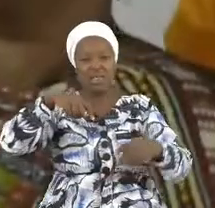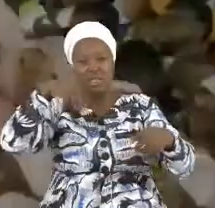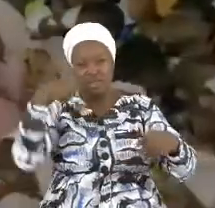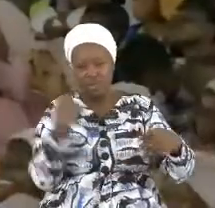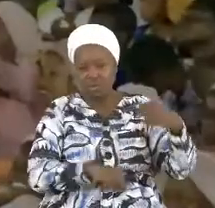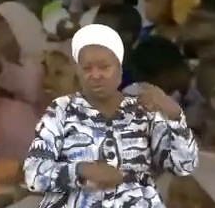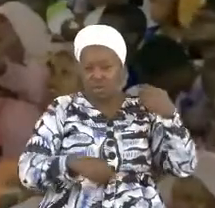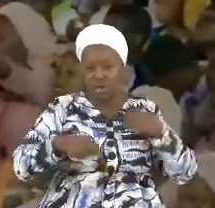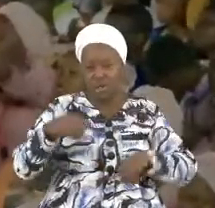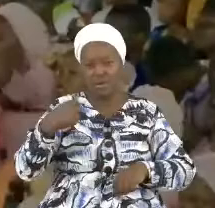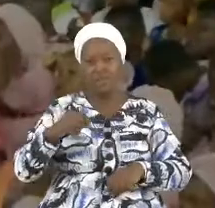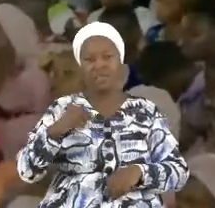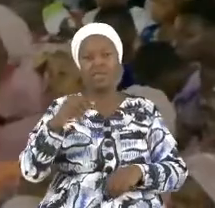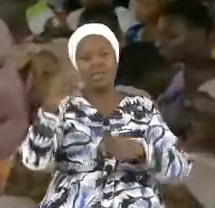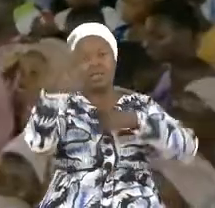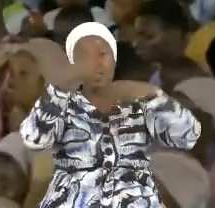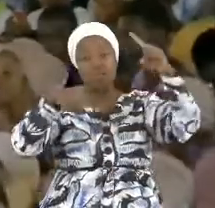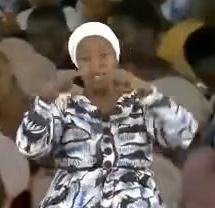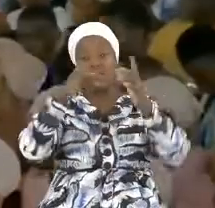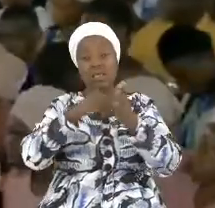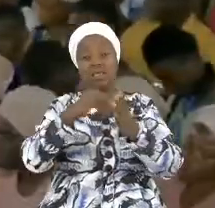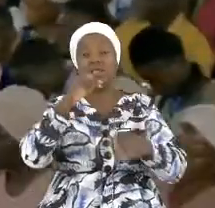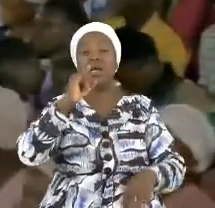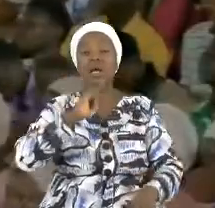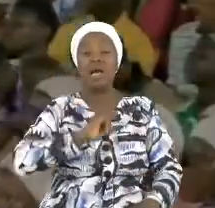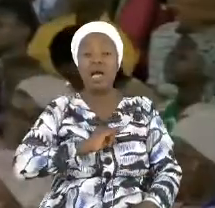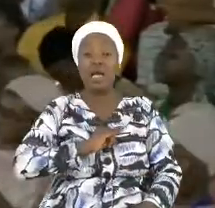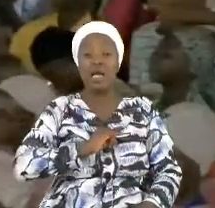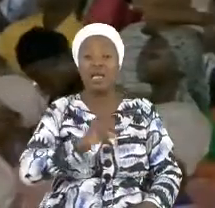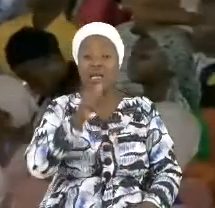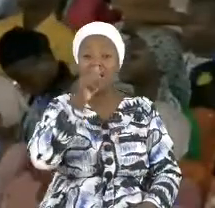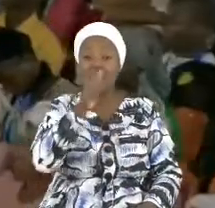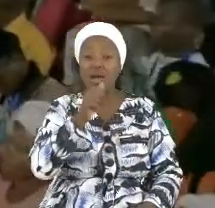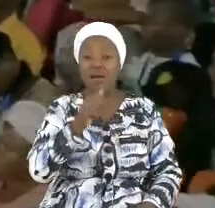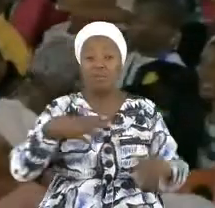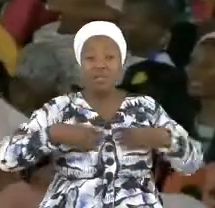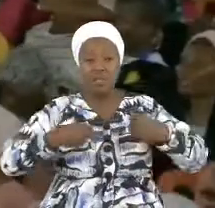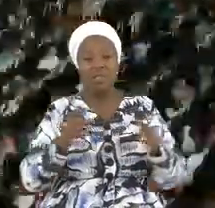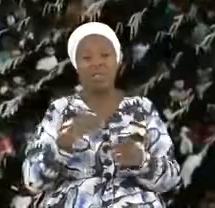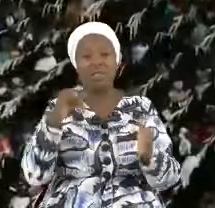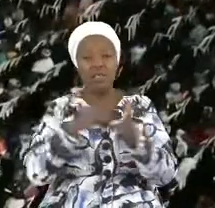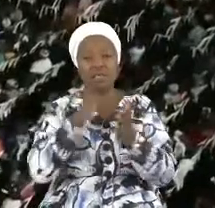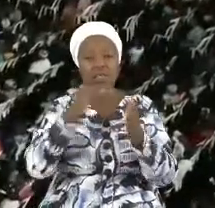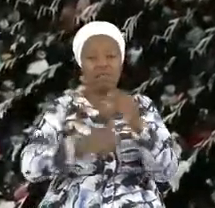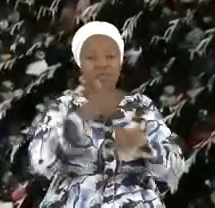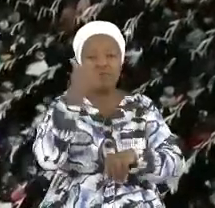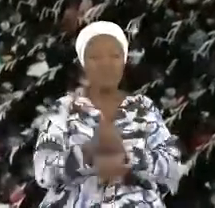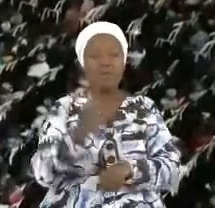I am healed. It is confirmed in Jesus' name.